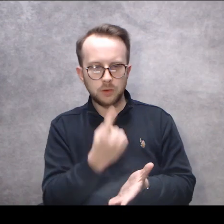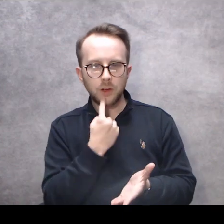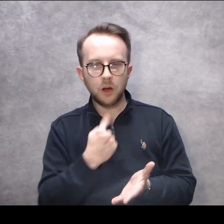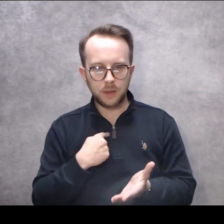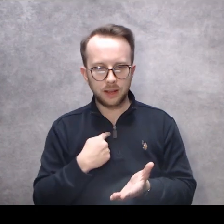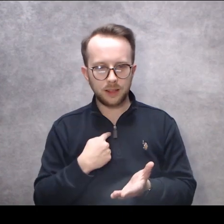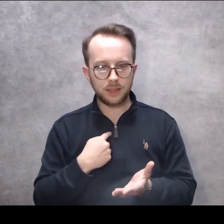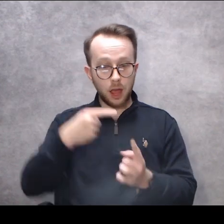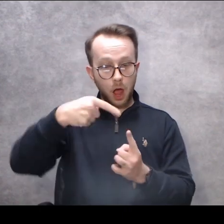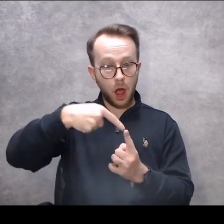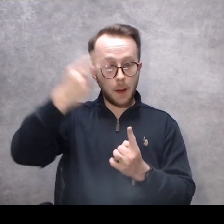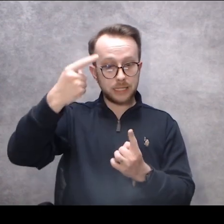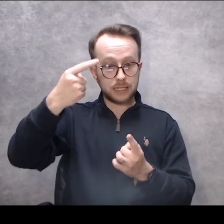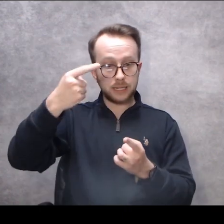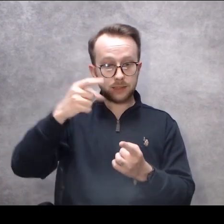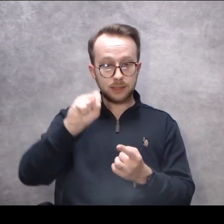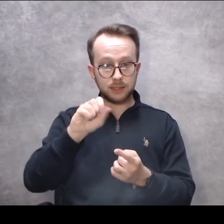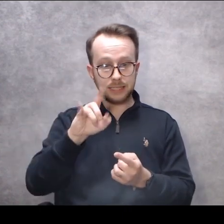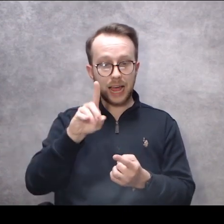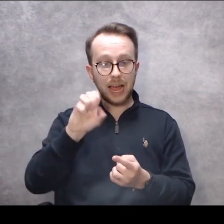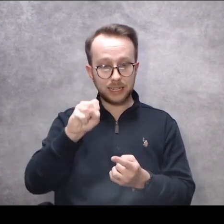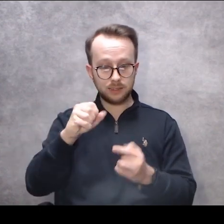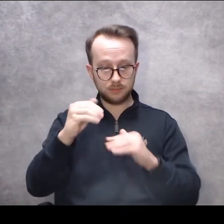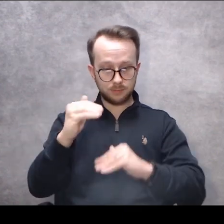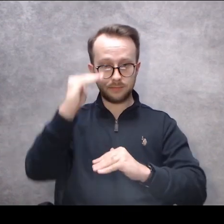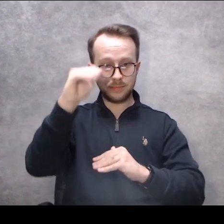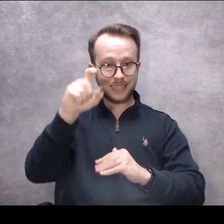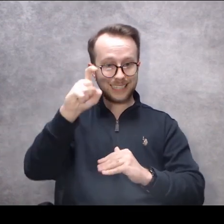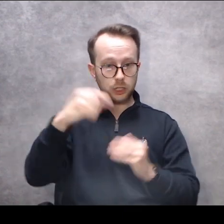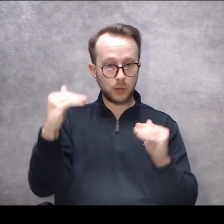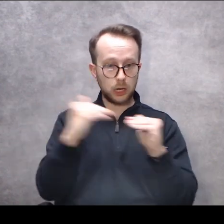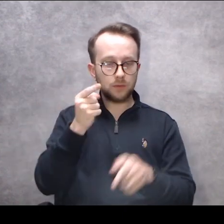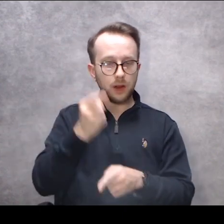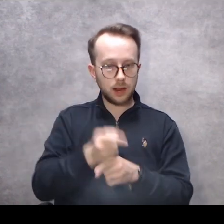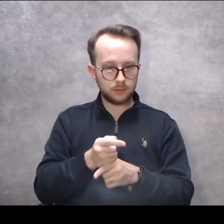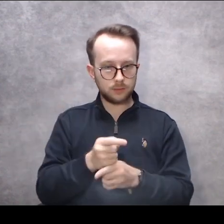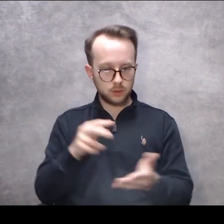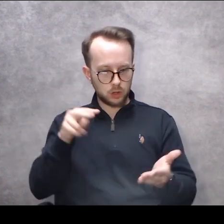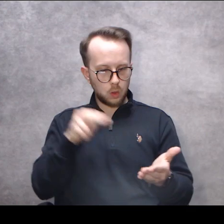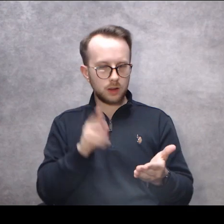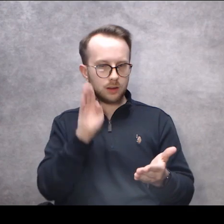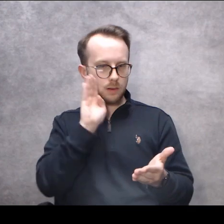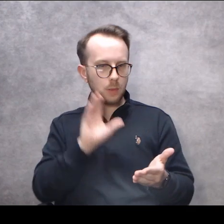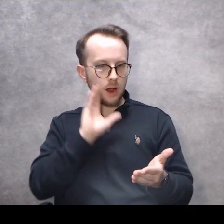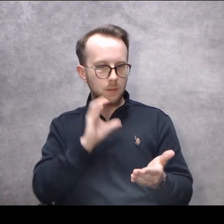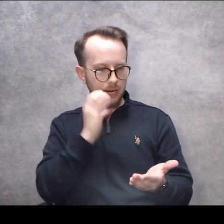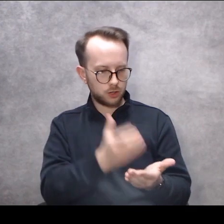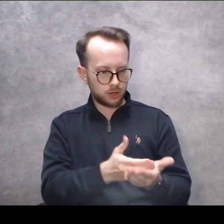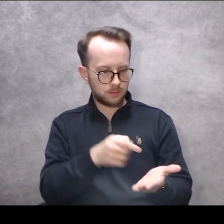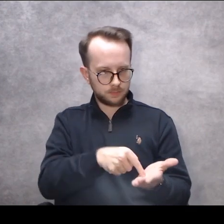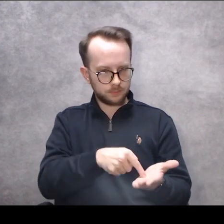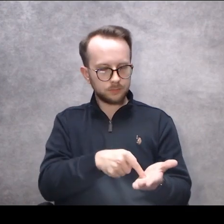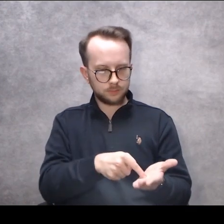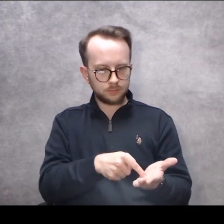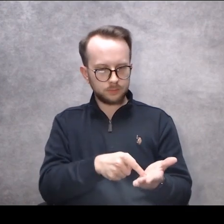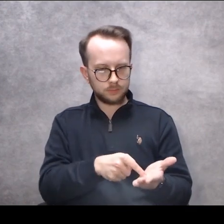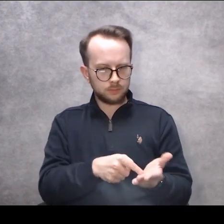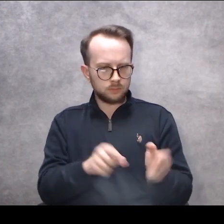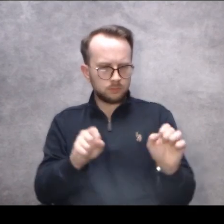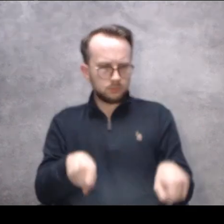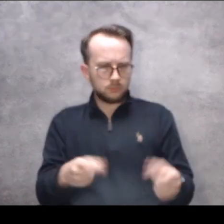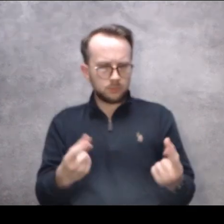opposite sides have to be equal, right? So if we look at our brown diagram, what could we